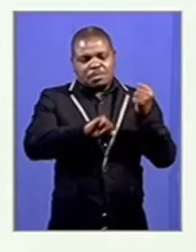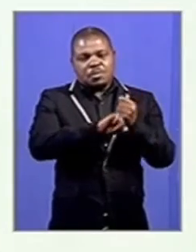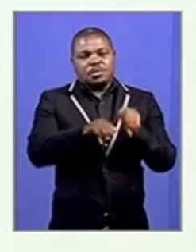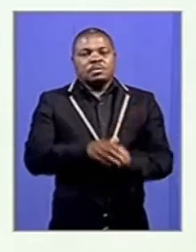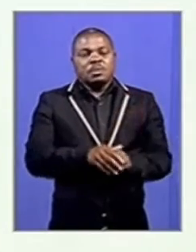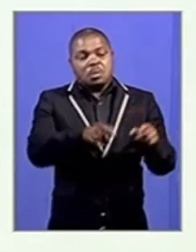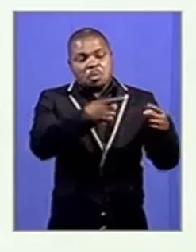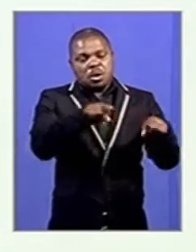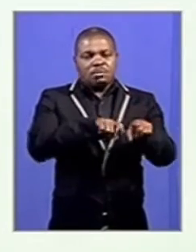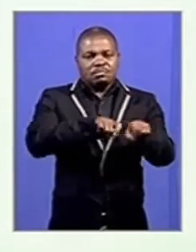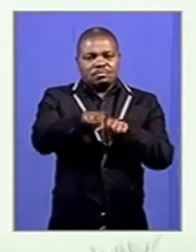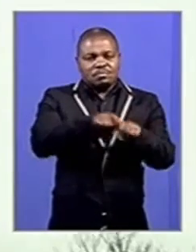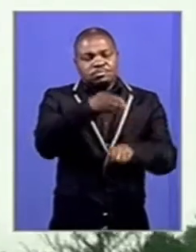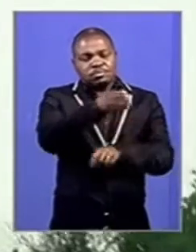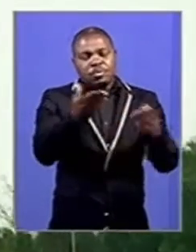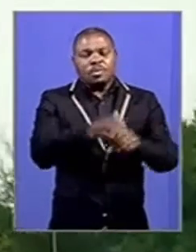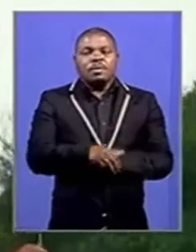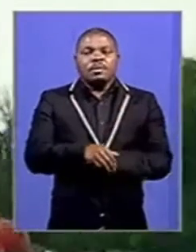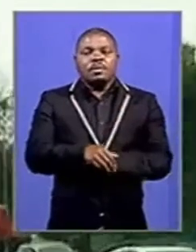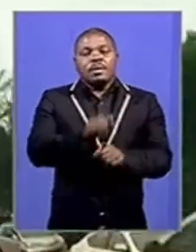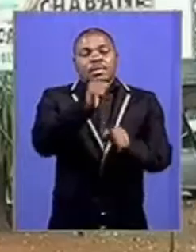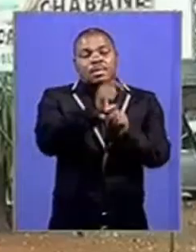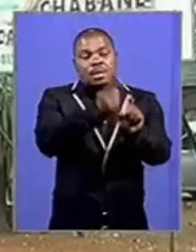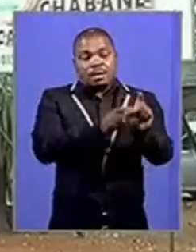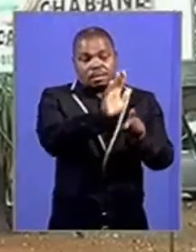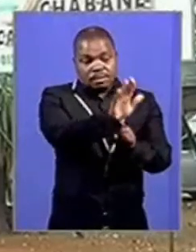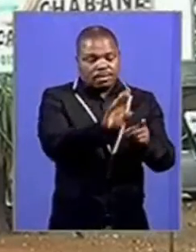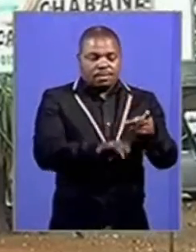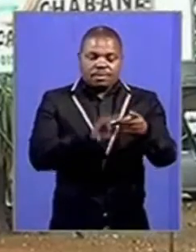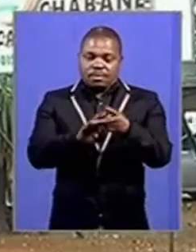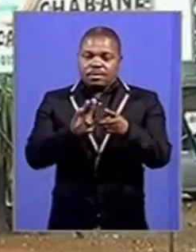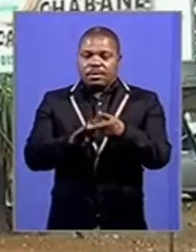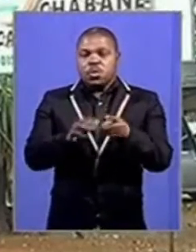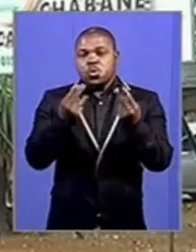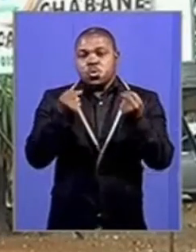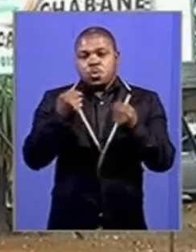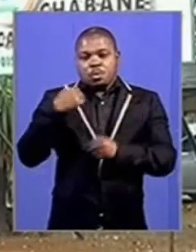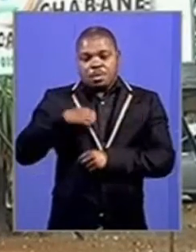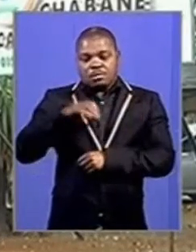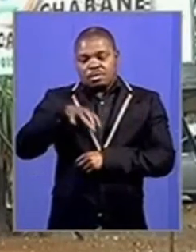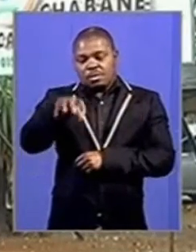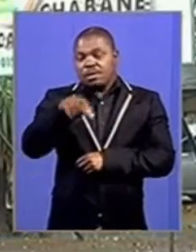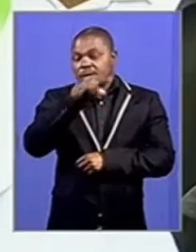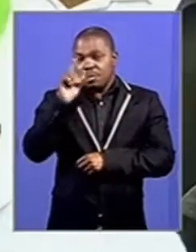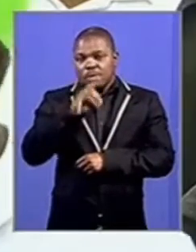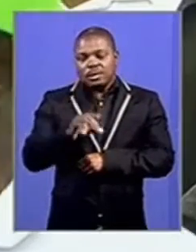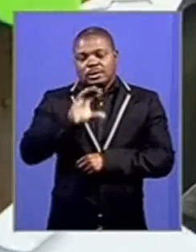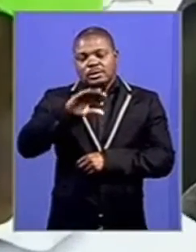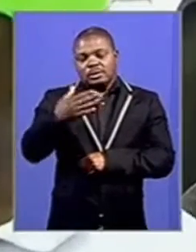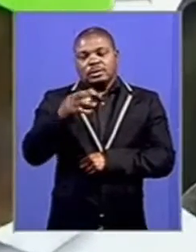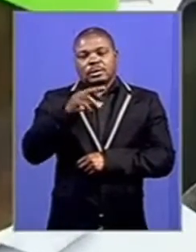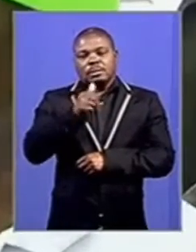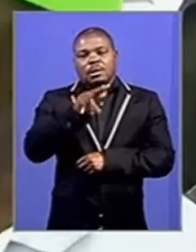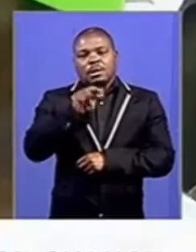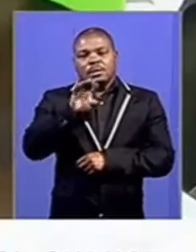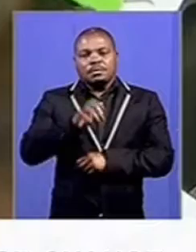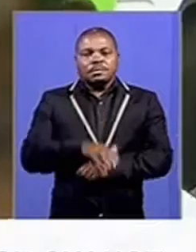go tsenela kgaisano kwa mmasepaleng ya Greater Giyane le mmasepala o montšhwa wa Collins Chabane. Why can't we have our